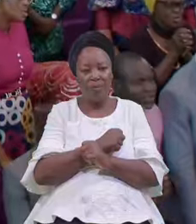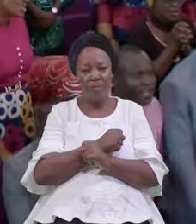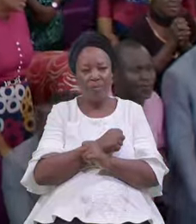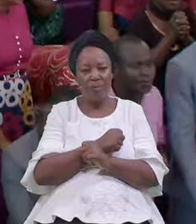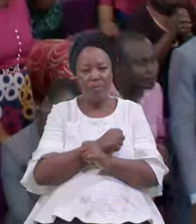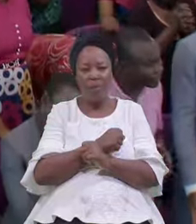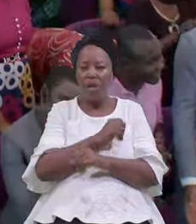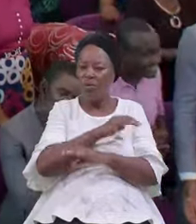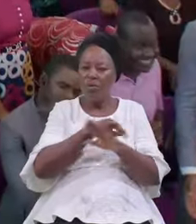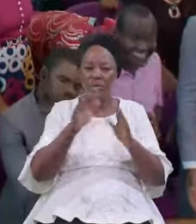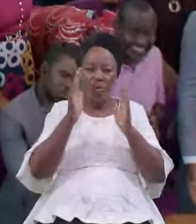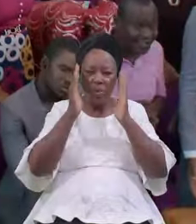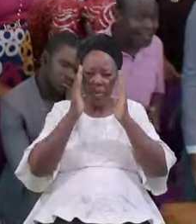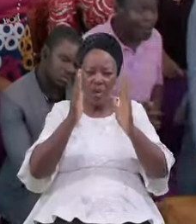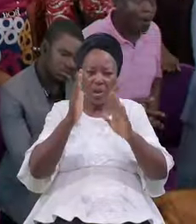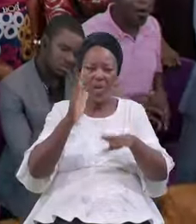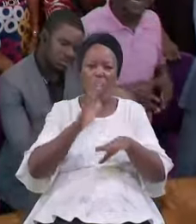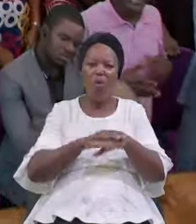Don't concentrate on having your way.